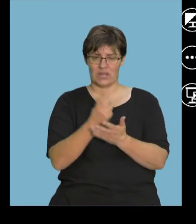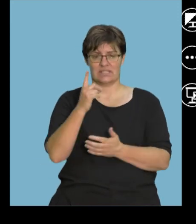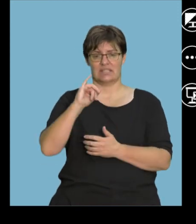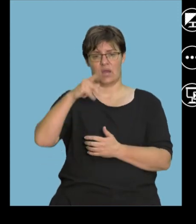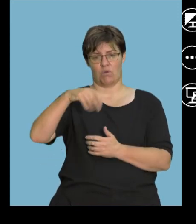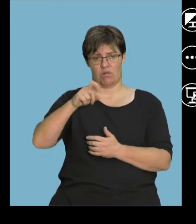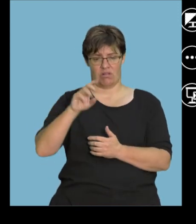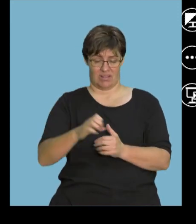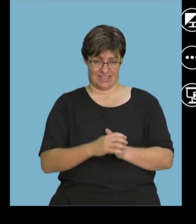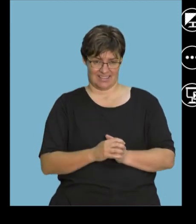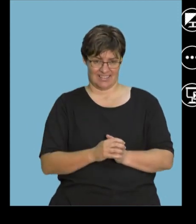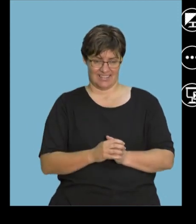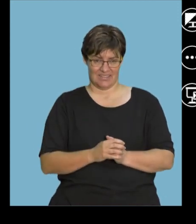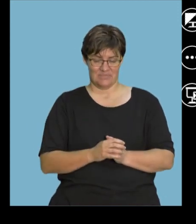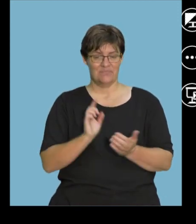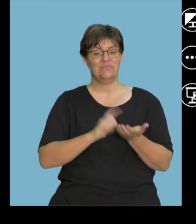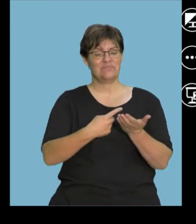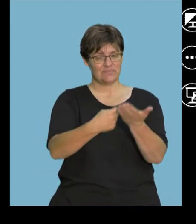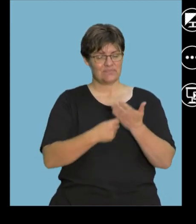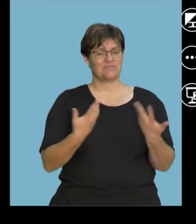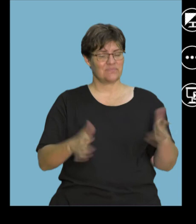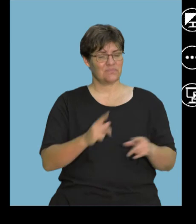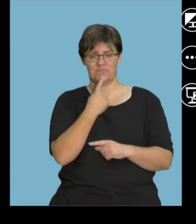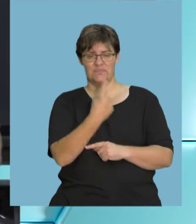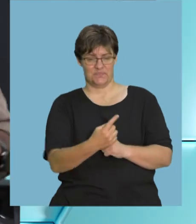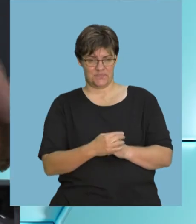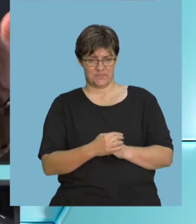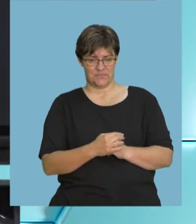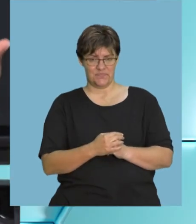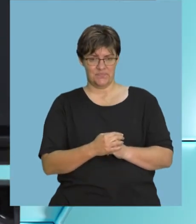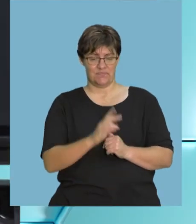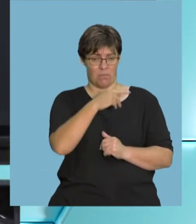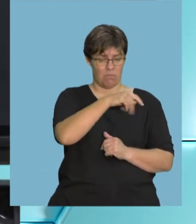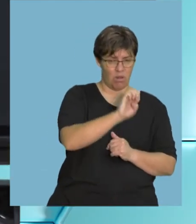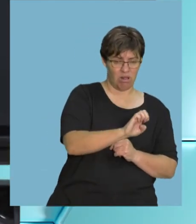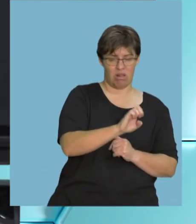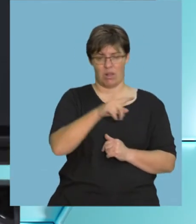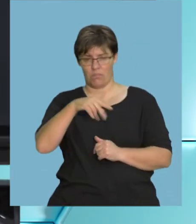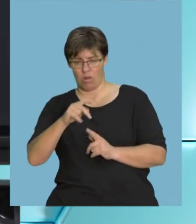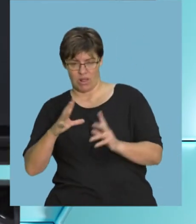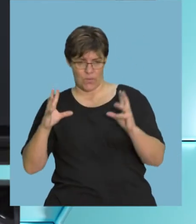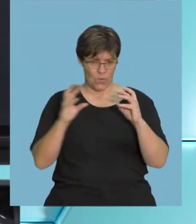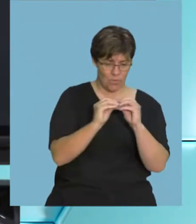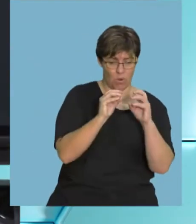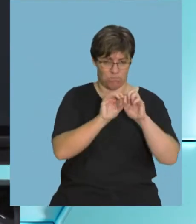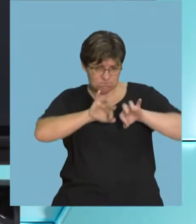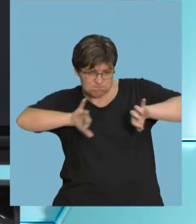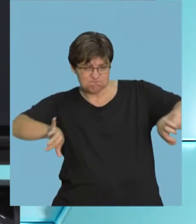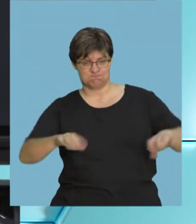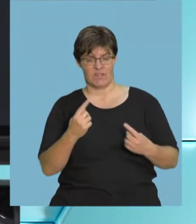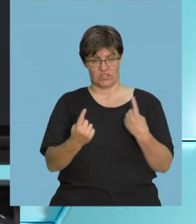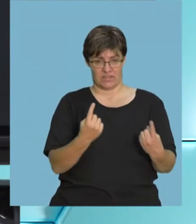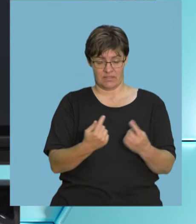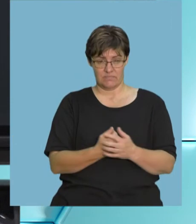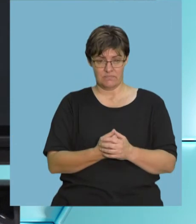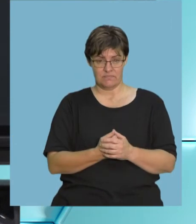every magnet is a dipole. Having said that, I think part of our discussion was to emphasize the interaction of poles